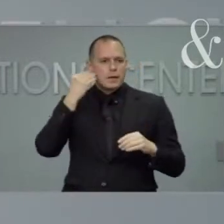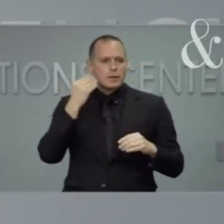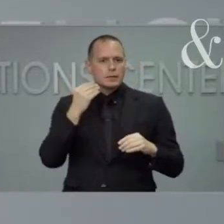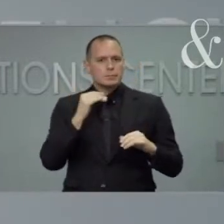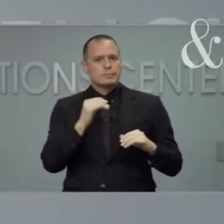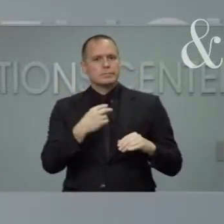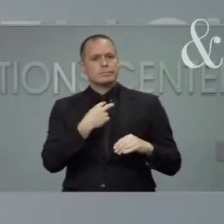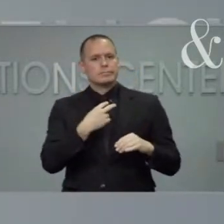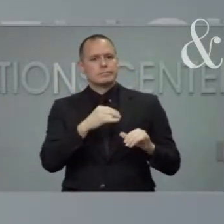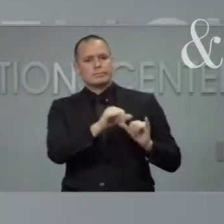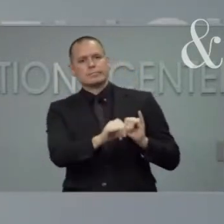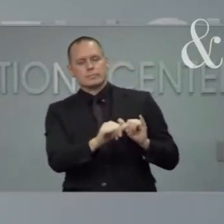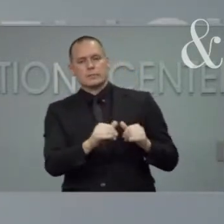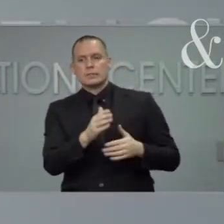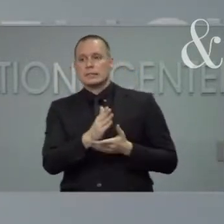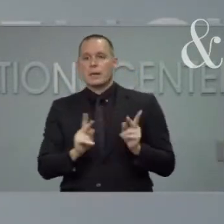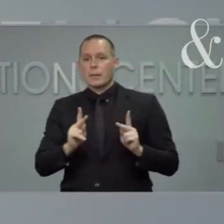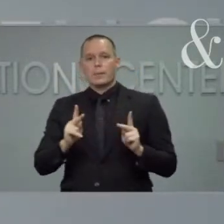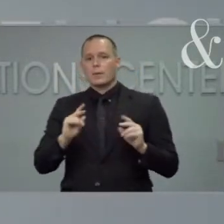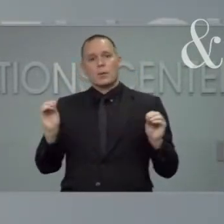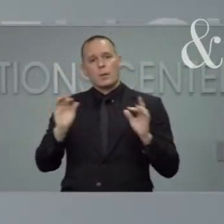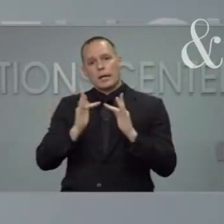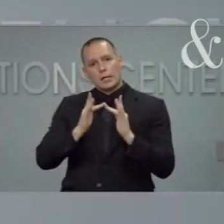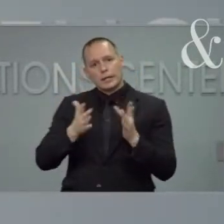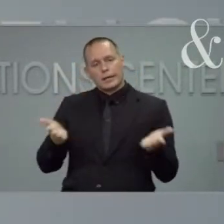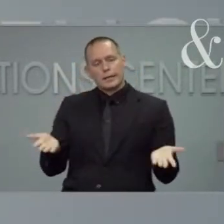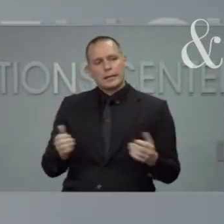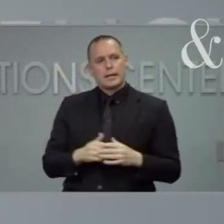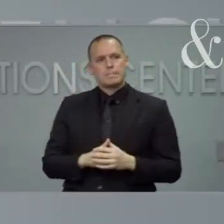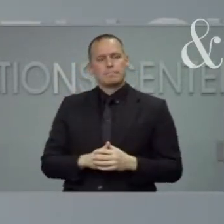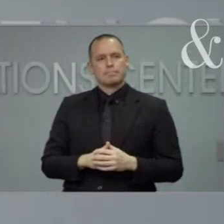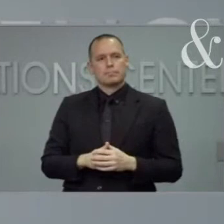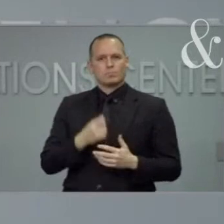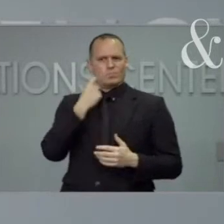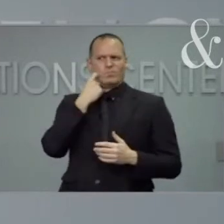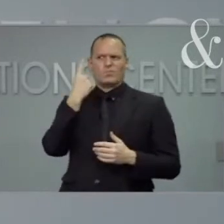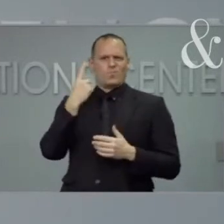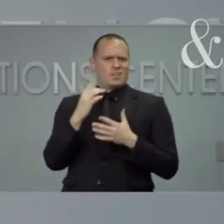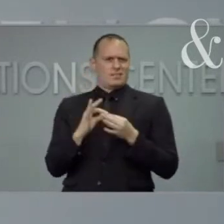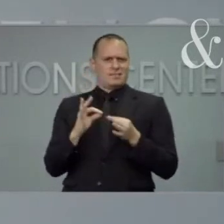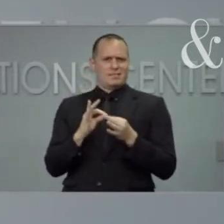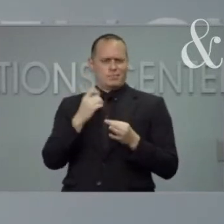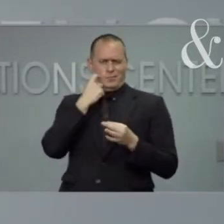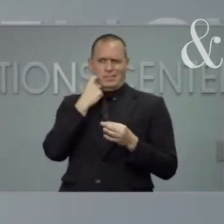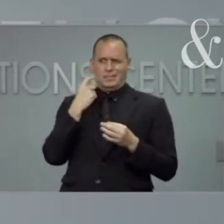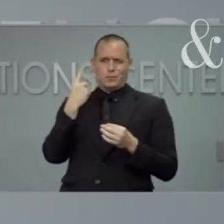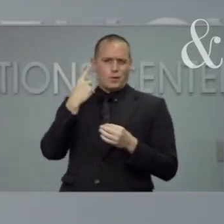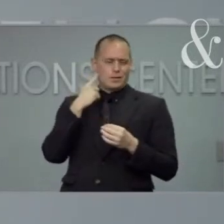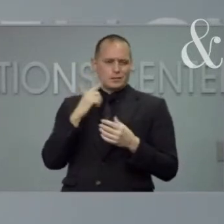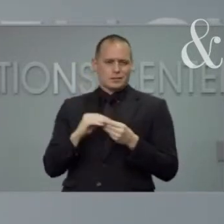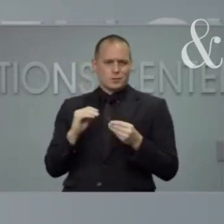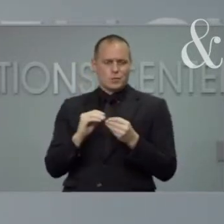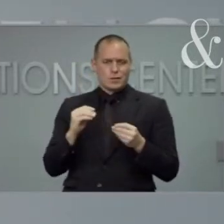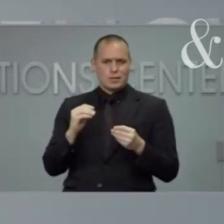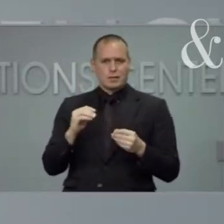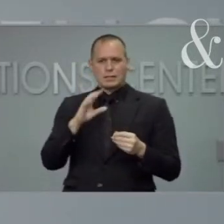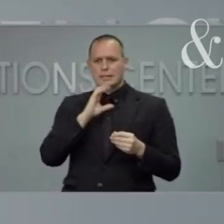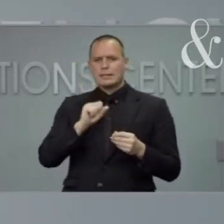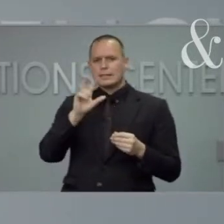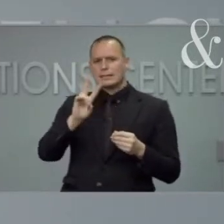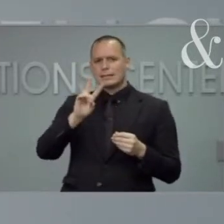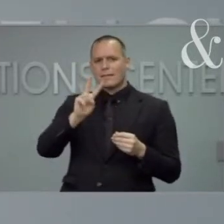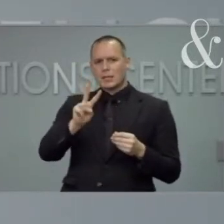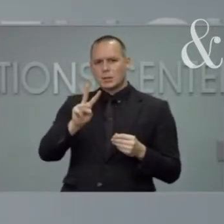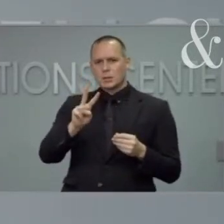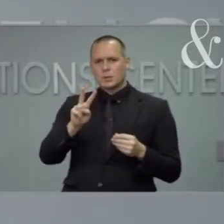people who don't have broadband. We're hearing from, I just heard this week from a 72-year-old who's still been unable to get